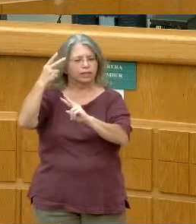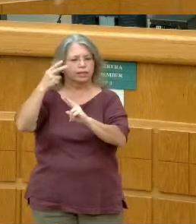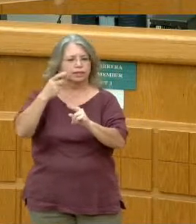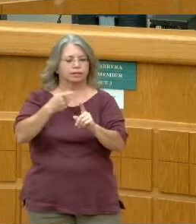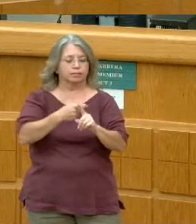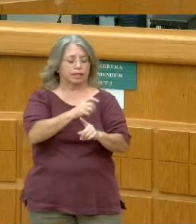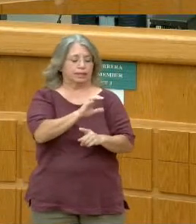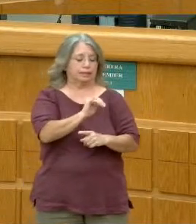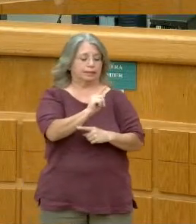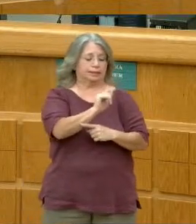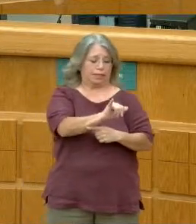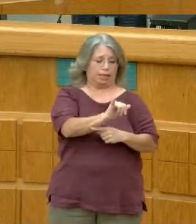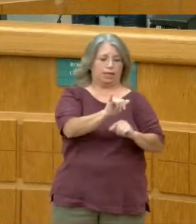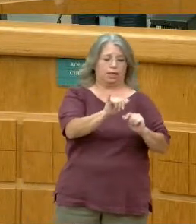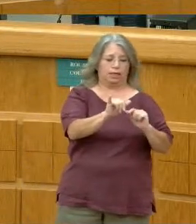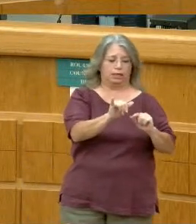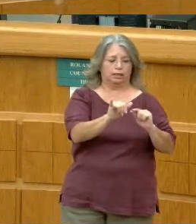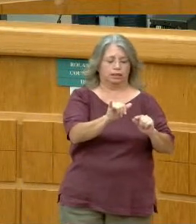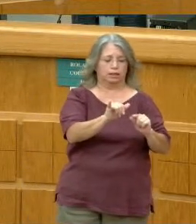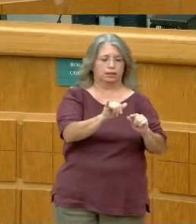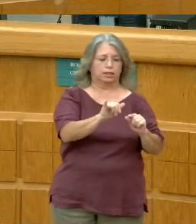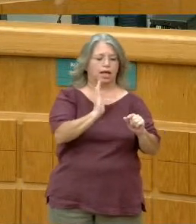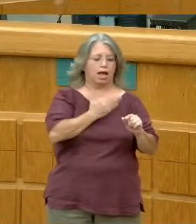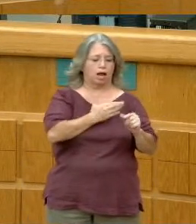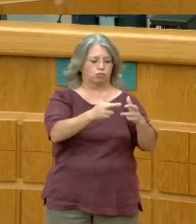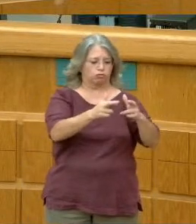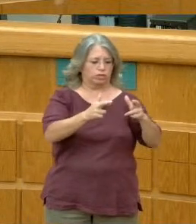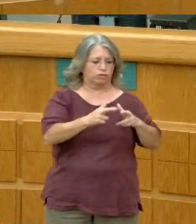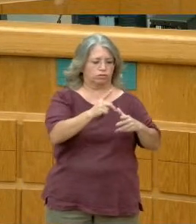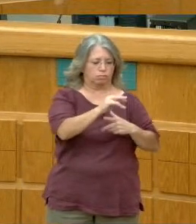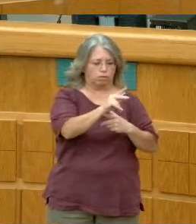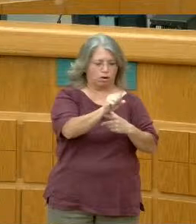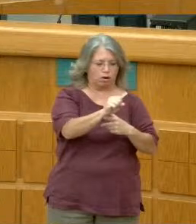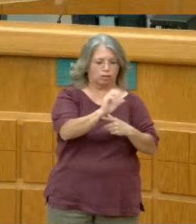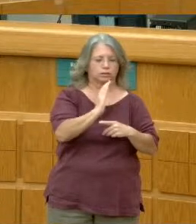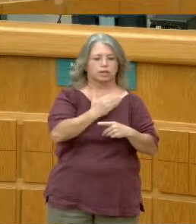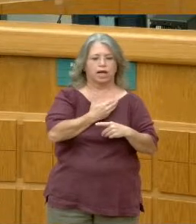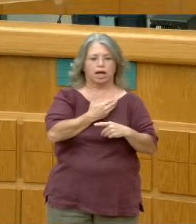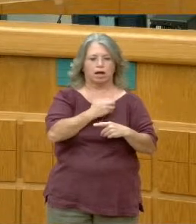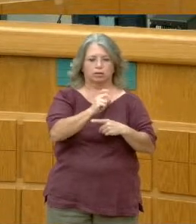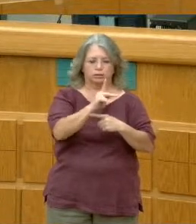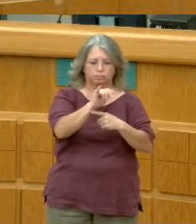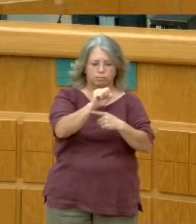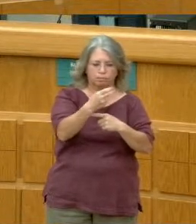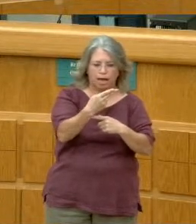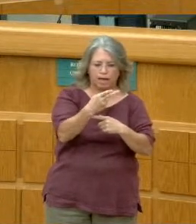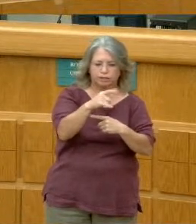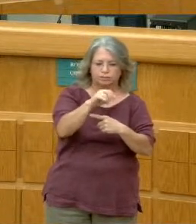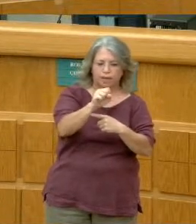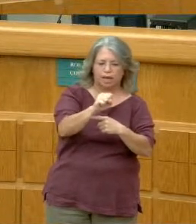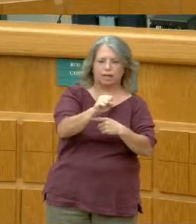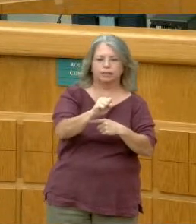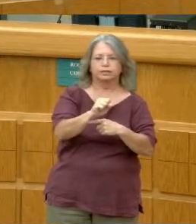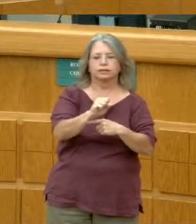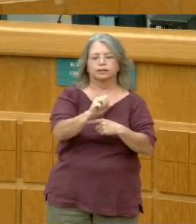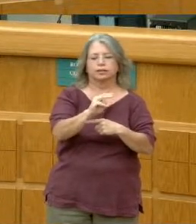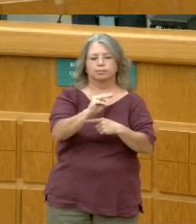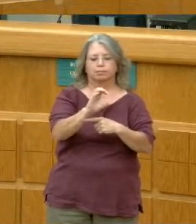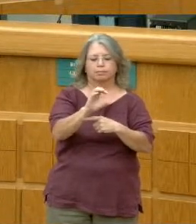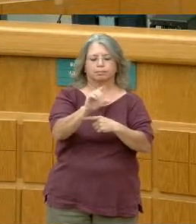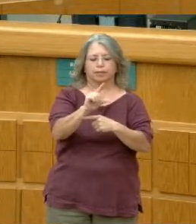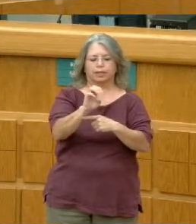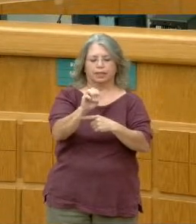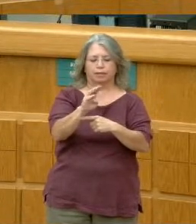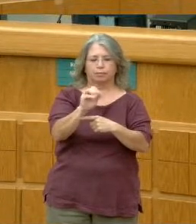city operations in our regional parks, our swimming pools, our splash pads, and McGee Beach and North Beach will be back to